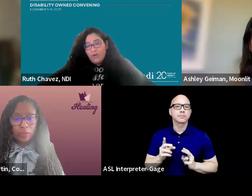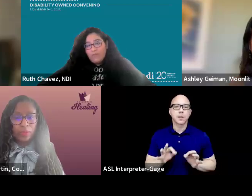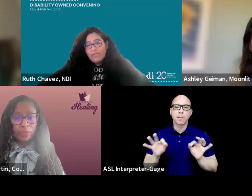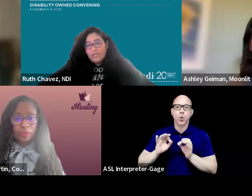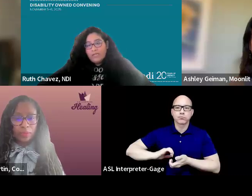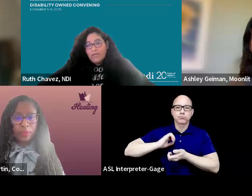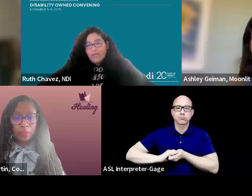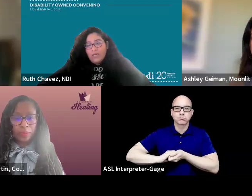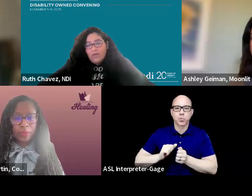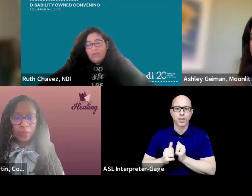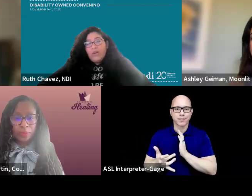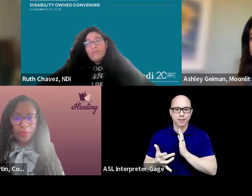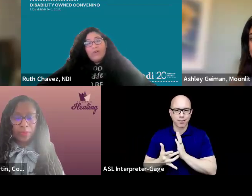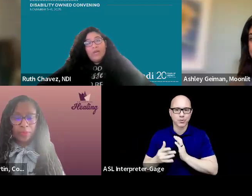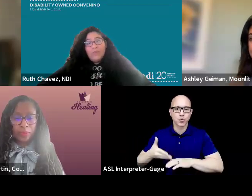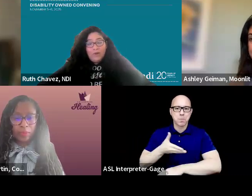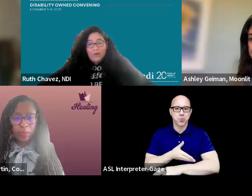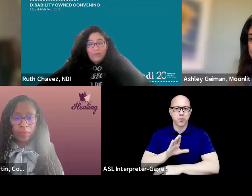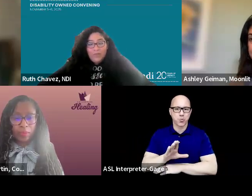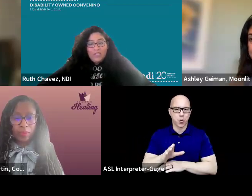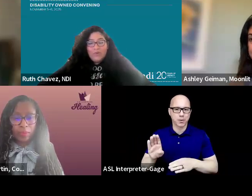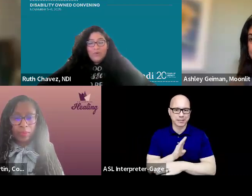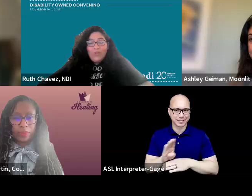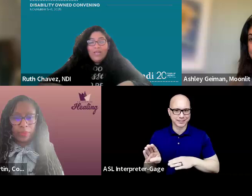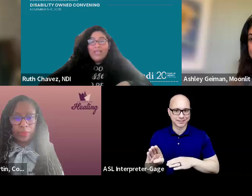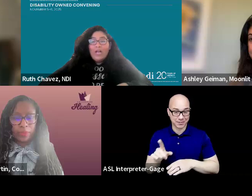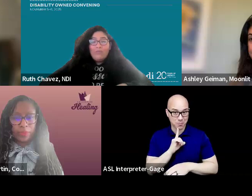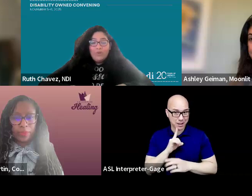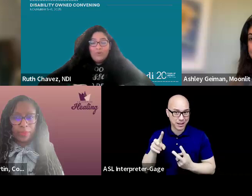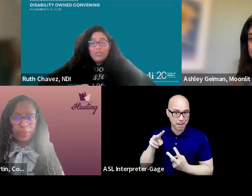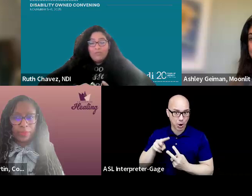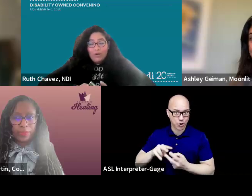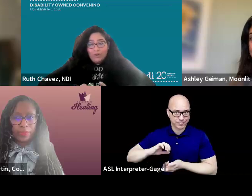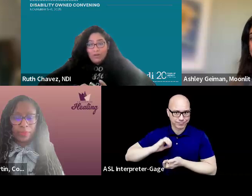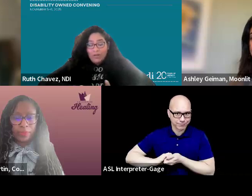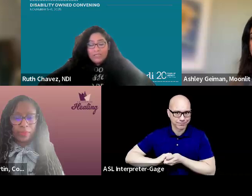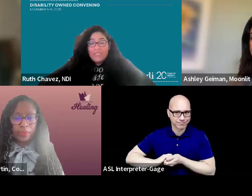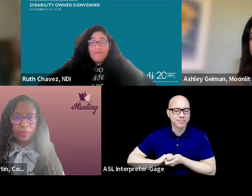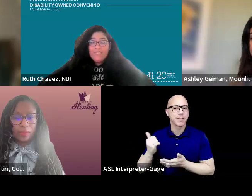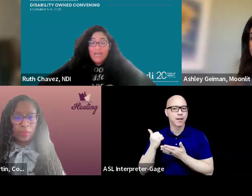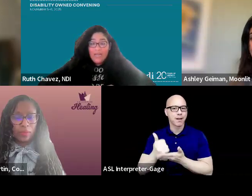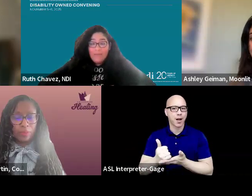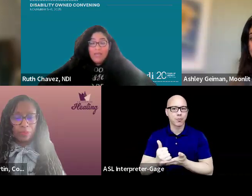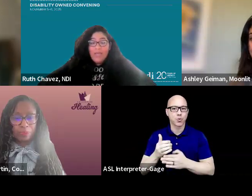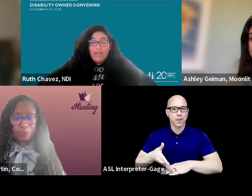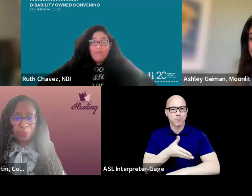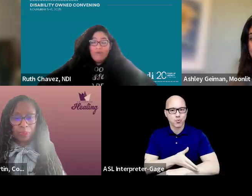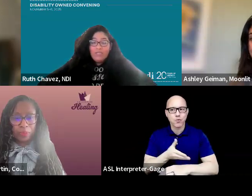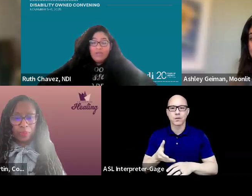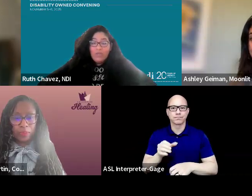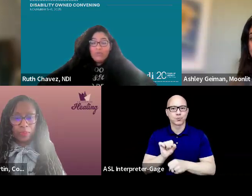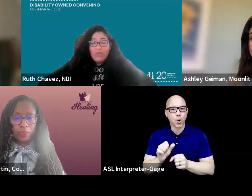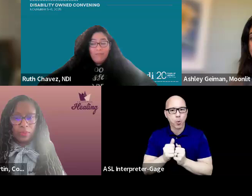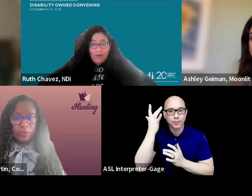achieve more in your business. We're talking about a partner, a tool that helps you work smarter, save time,